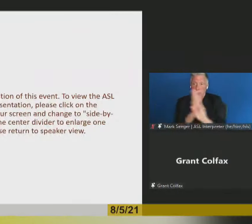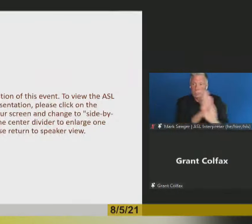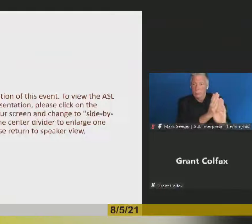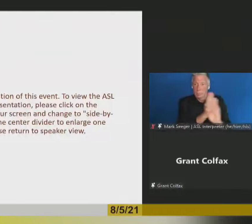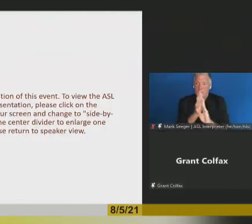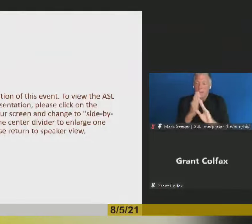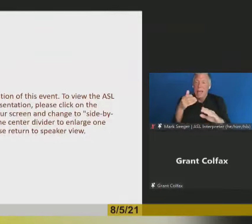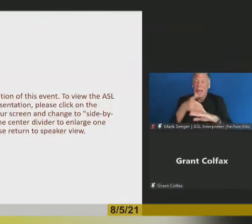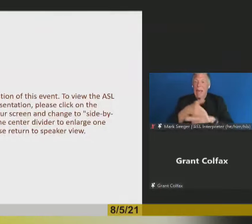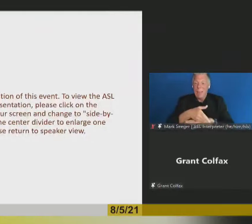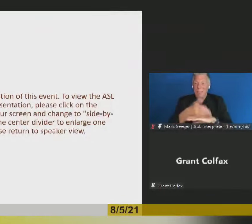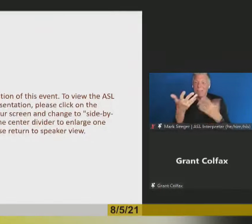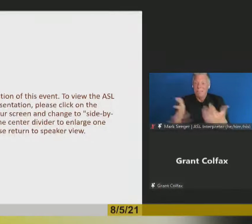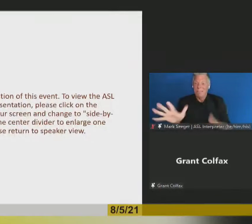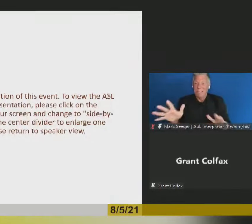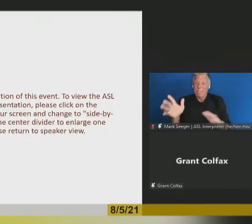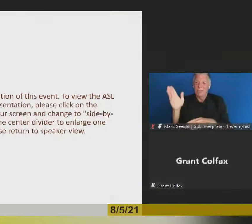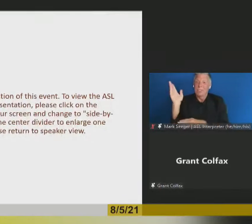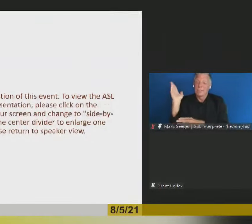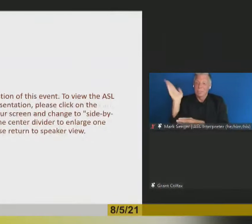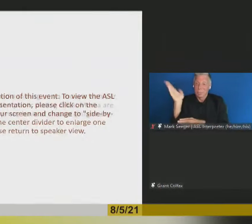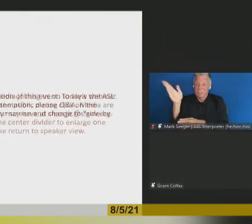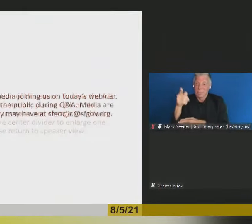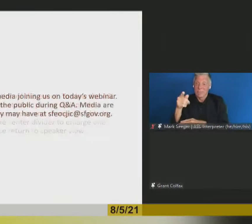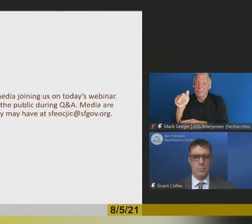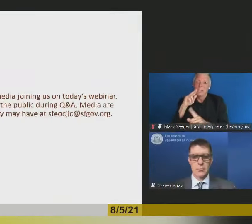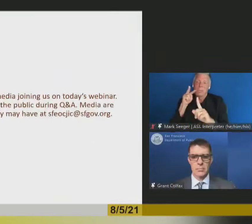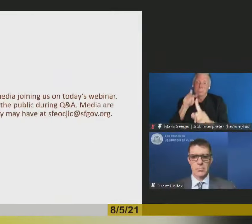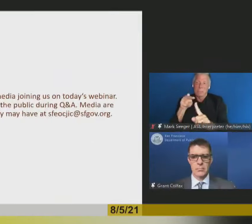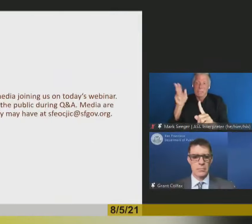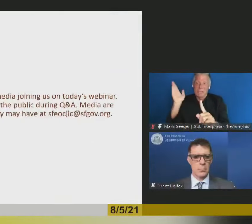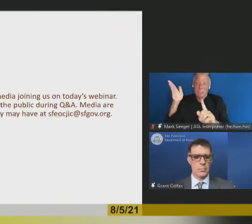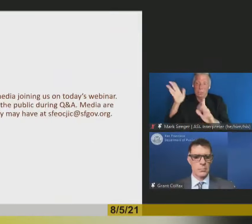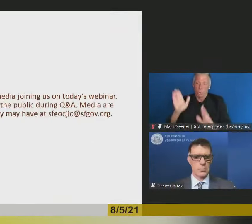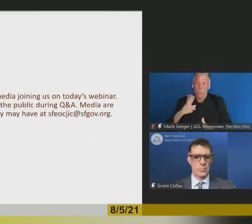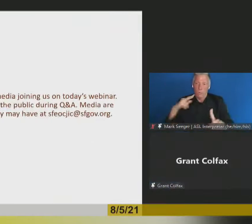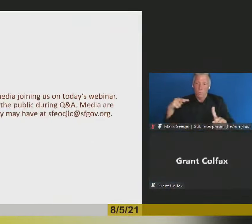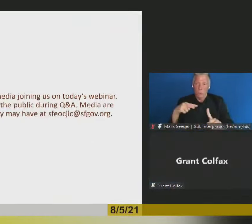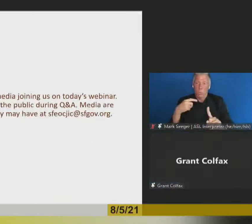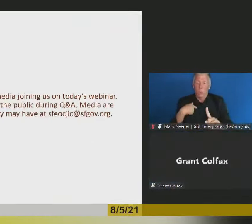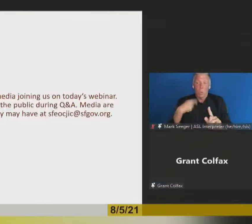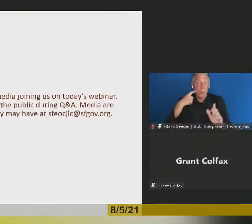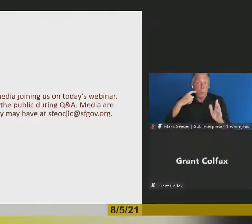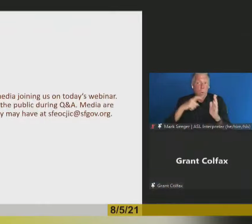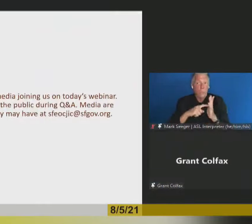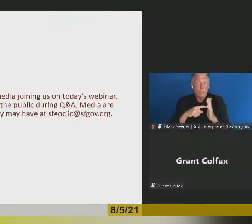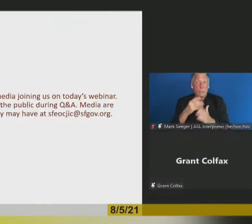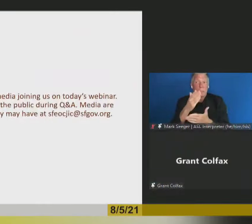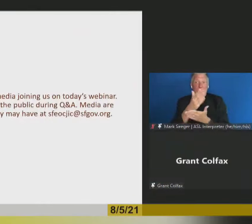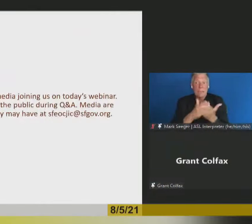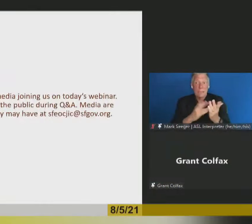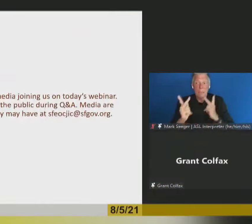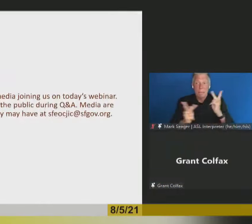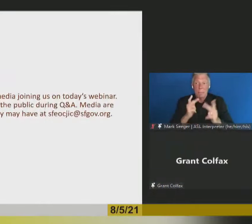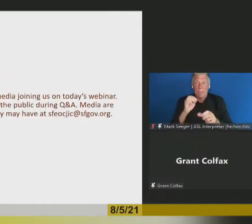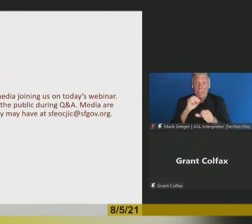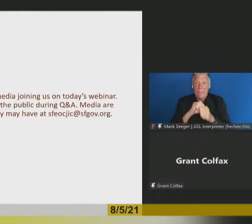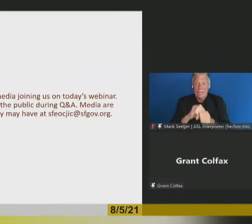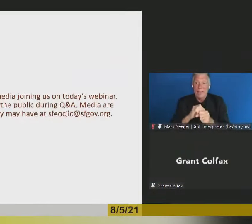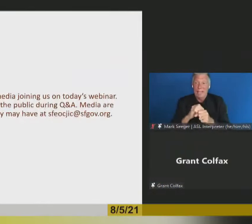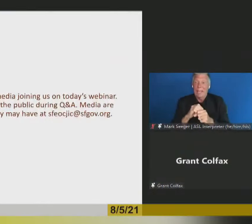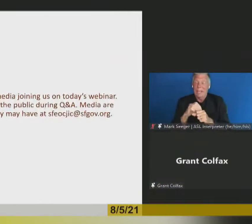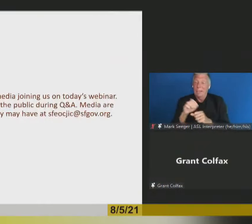view. Media. We recognize there might be members of media joining us today's webinar. We